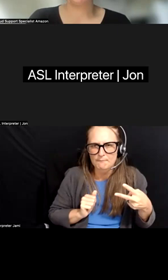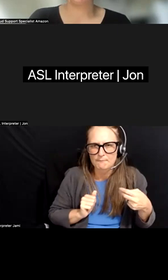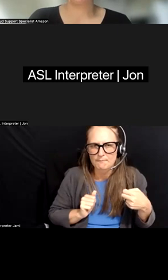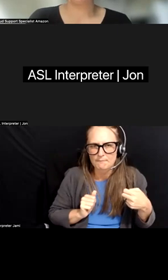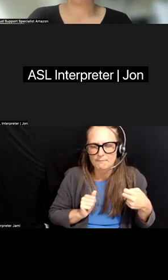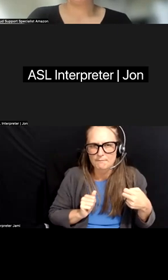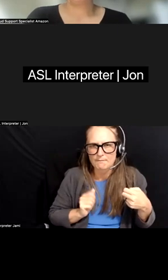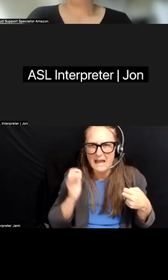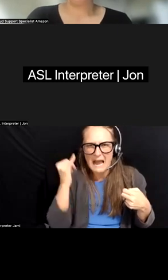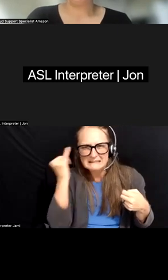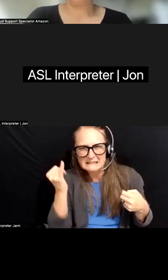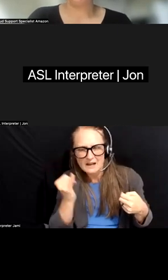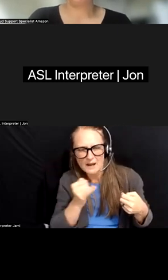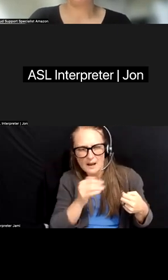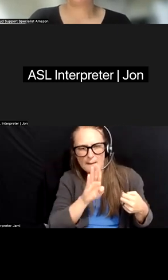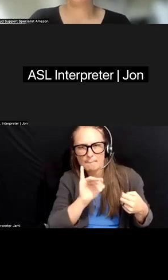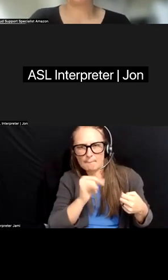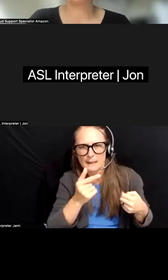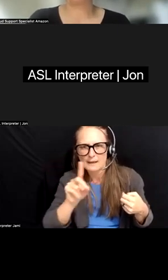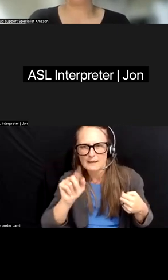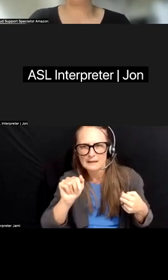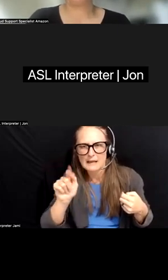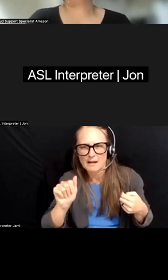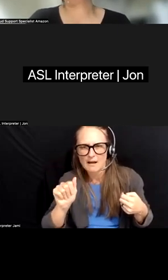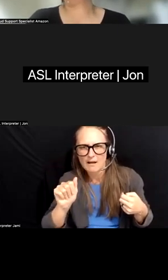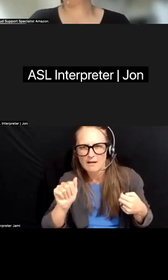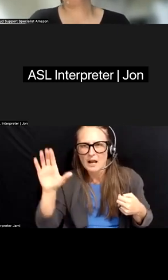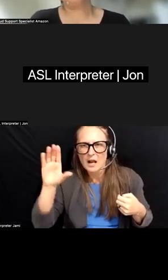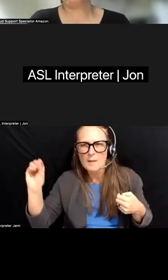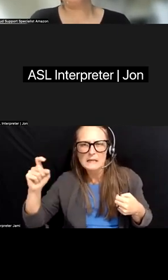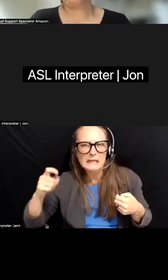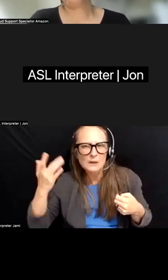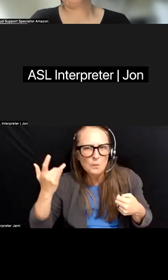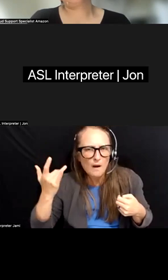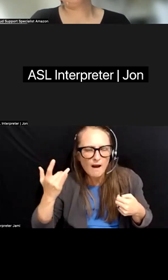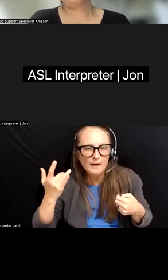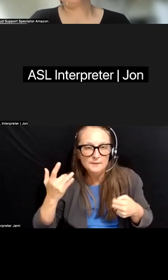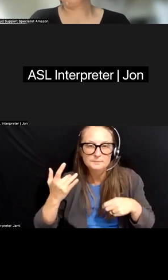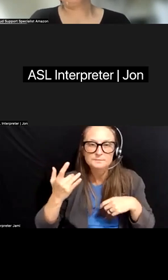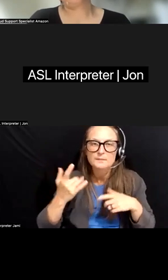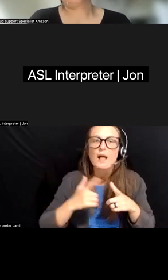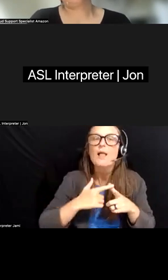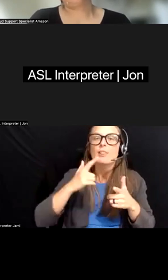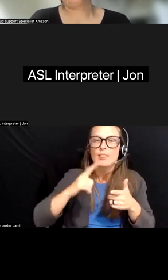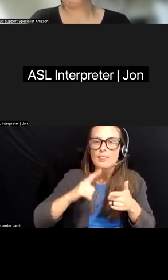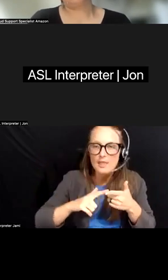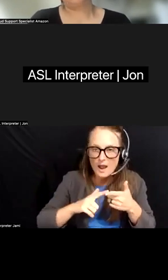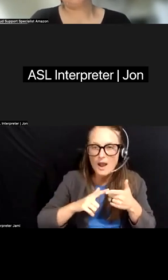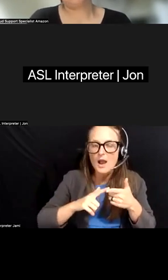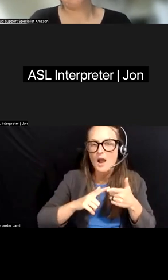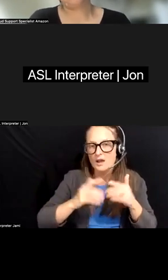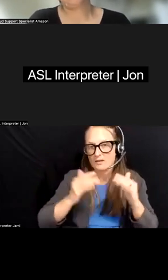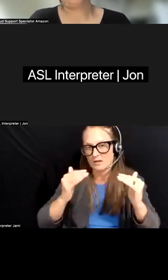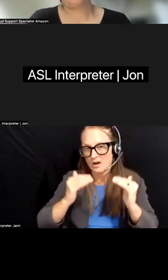is big data and why companies need it. And then starting from here, we're going to start looking at cloud,